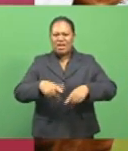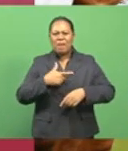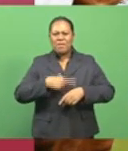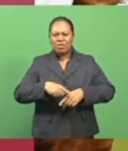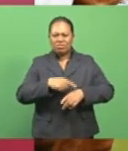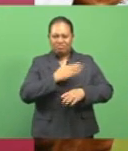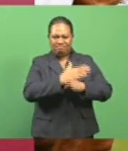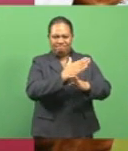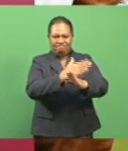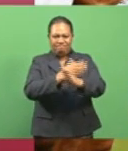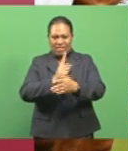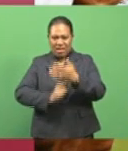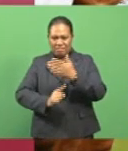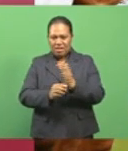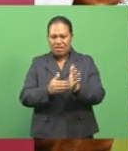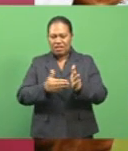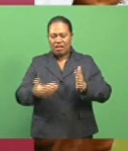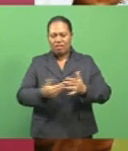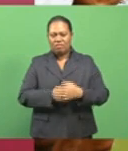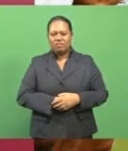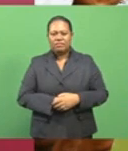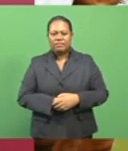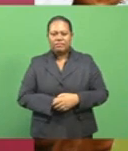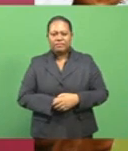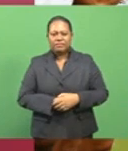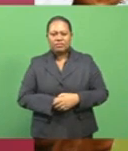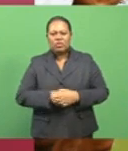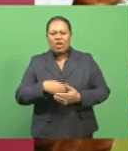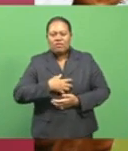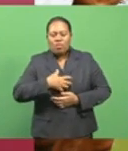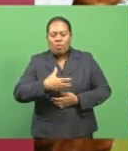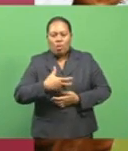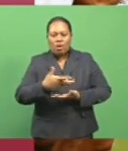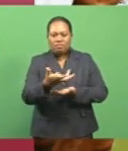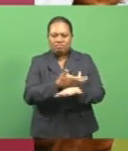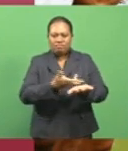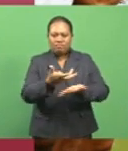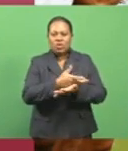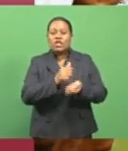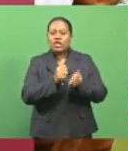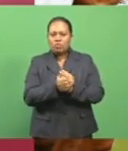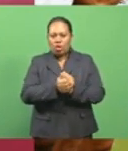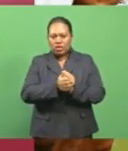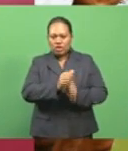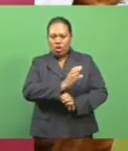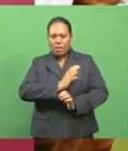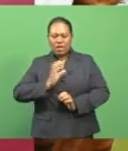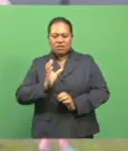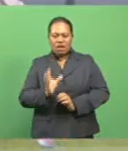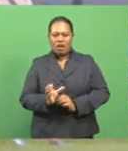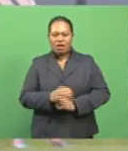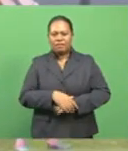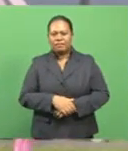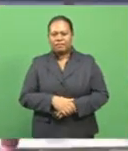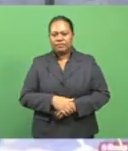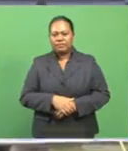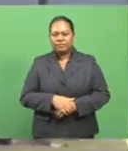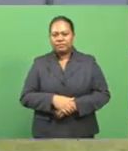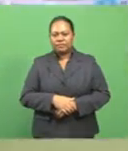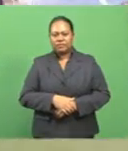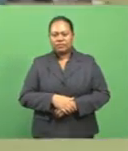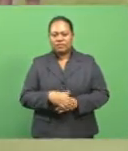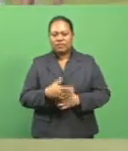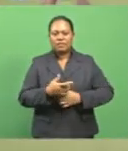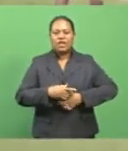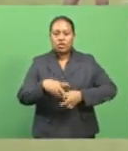into completed, then we will have further discussions with the Sports Commission. We've had the initial discussions. Meanwhile, all local